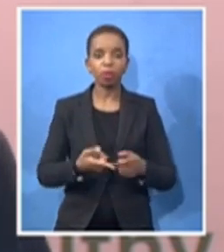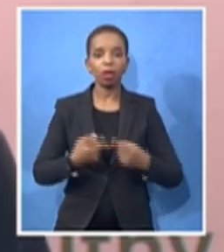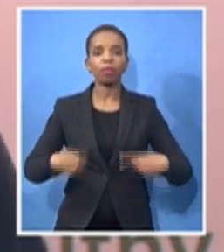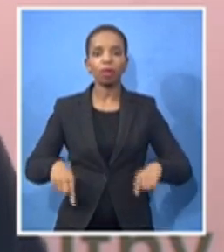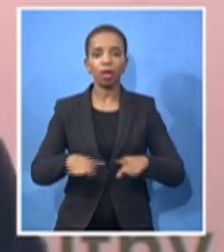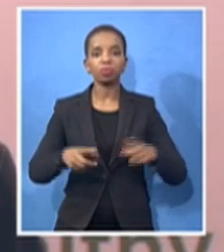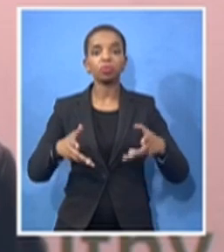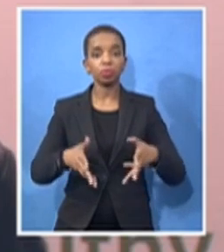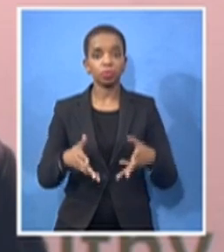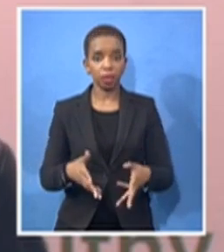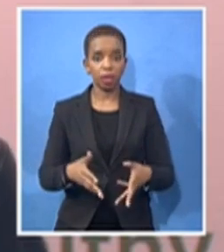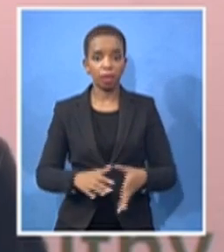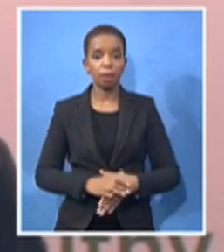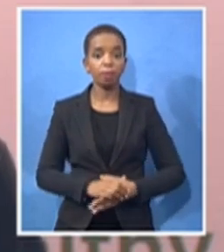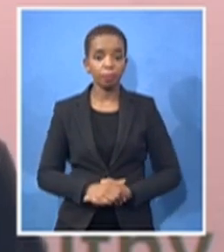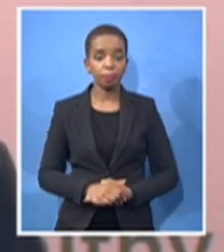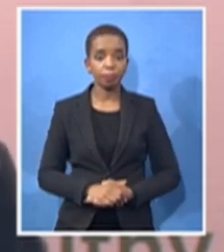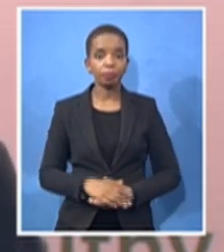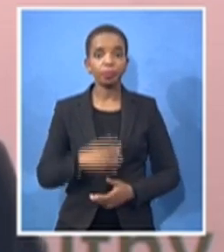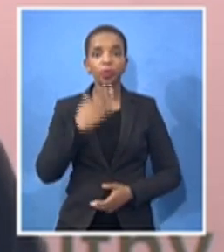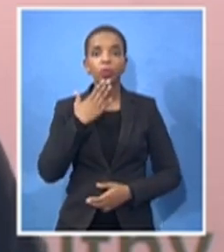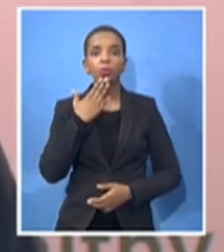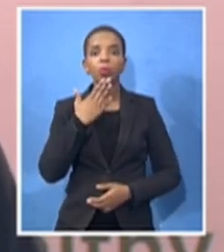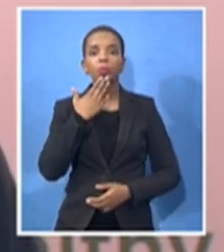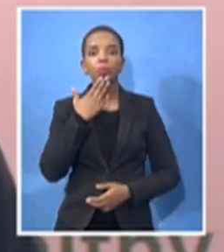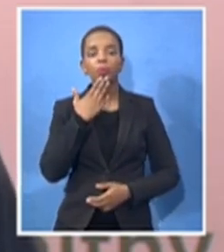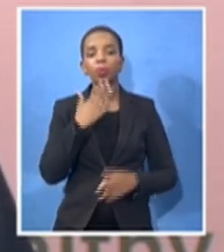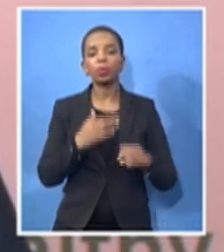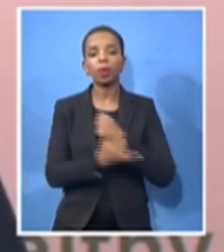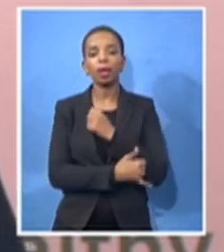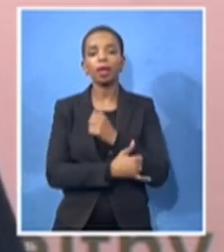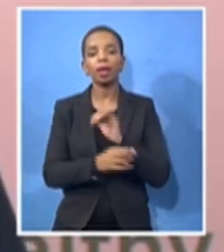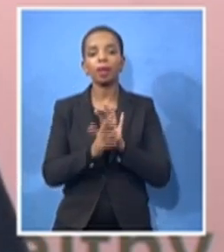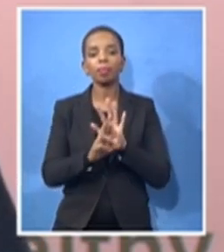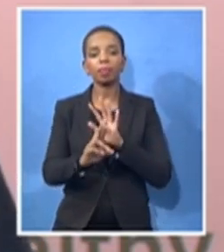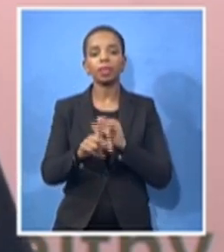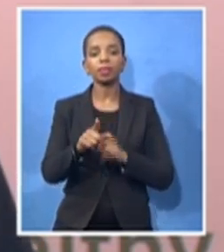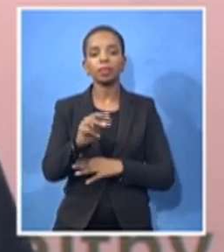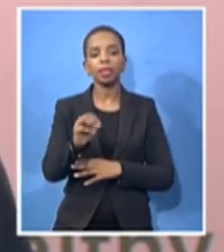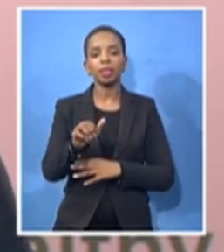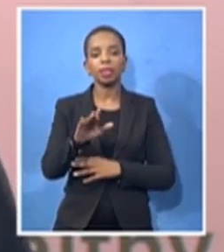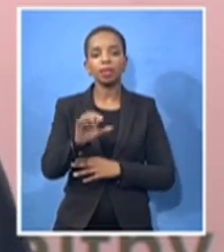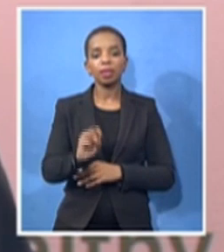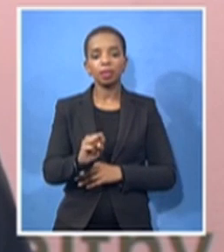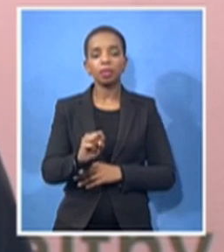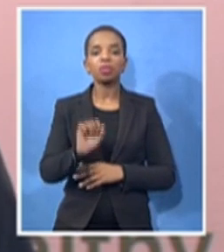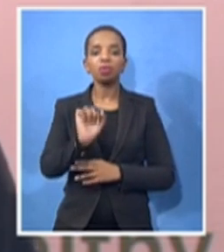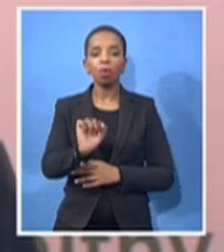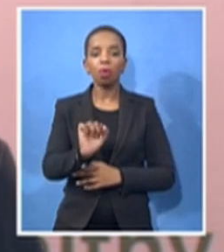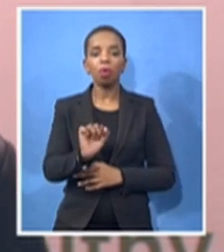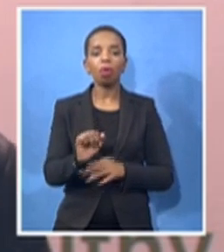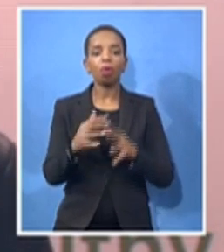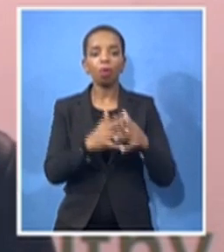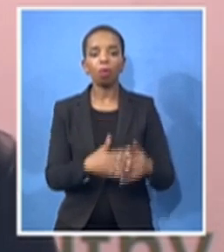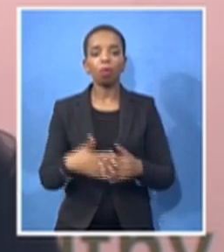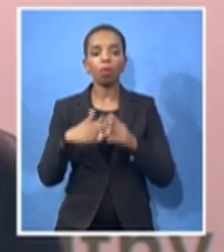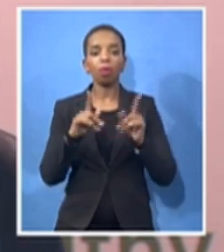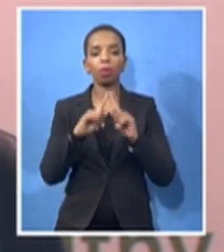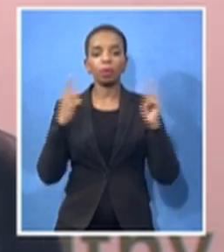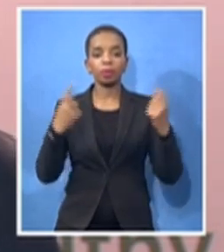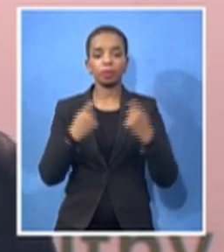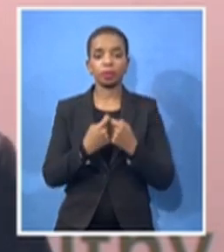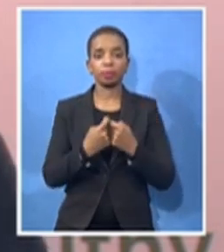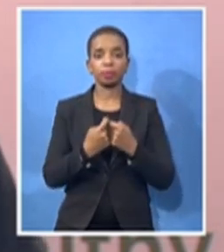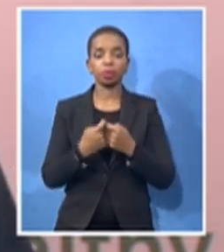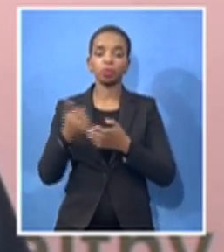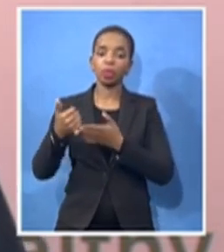the US team for your commitment in assisting us in this fight against the invisible